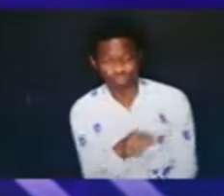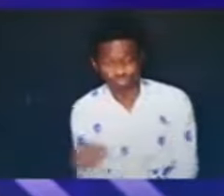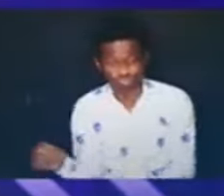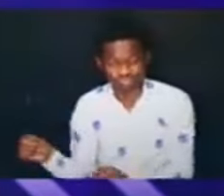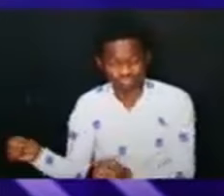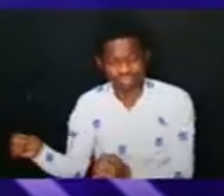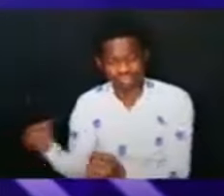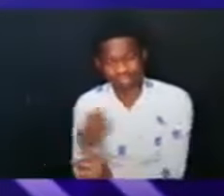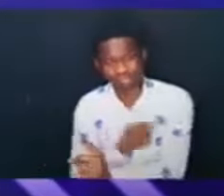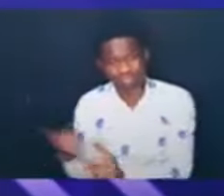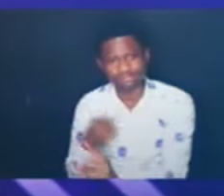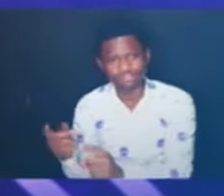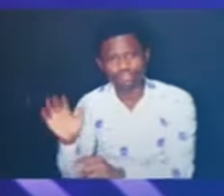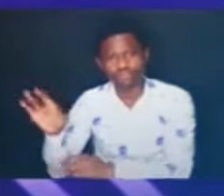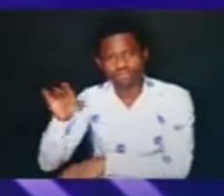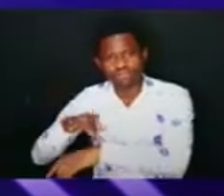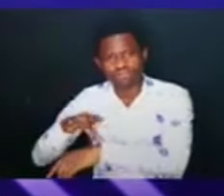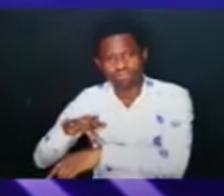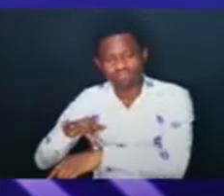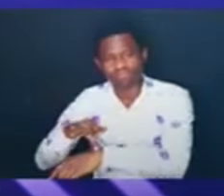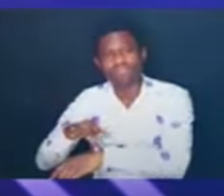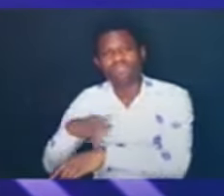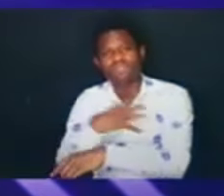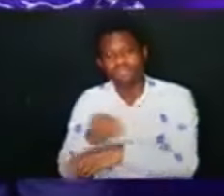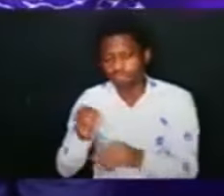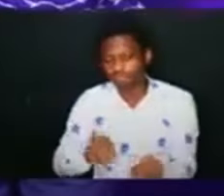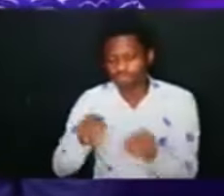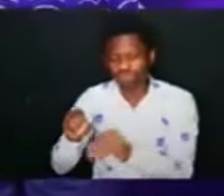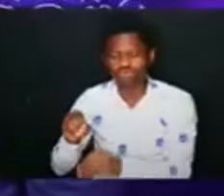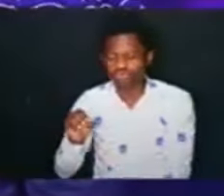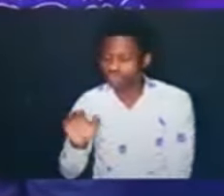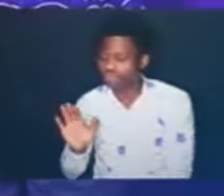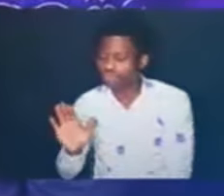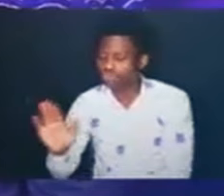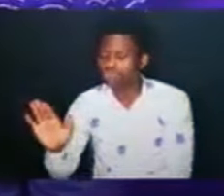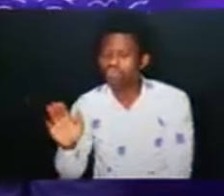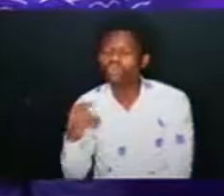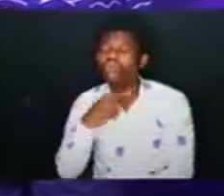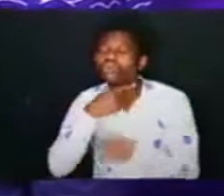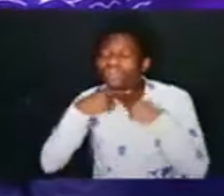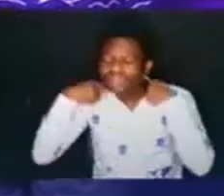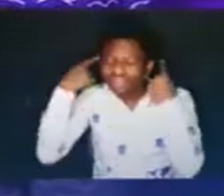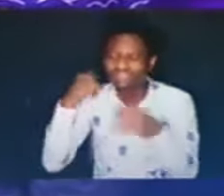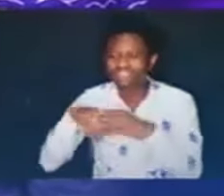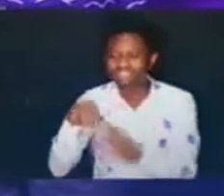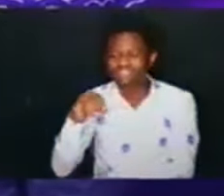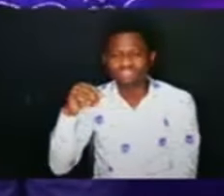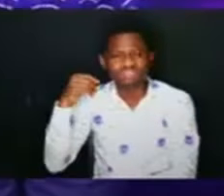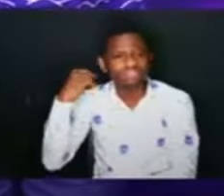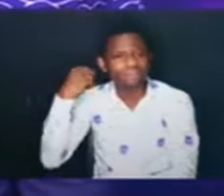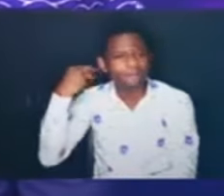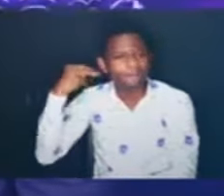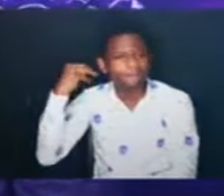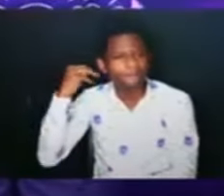place his neck in an iron collar. Or see, that now, will be very, very, very painful and